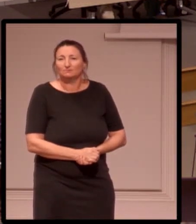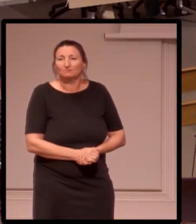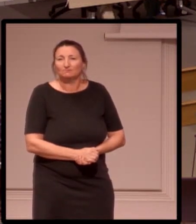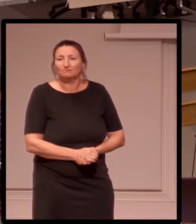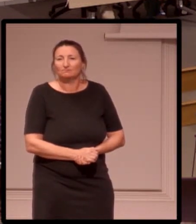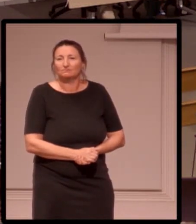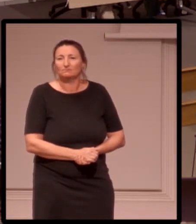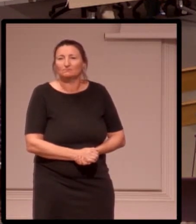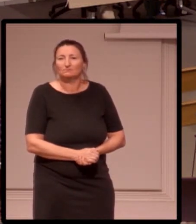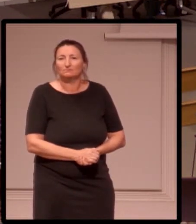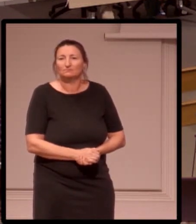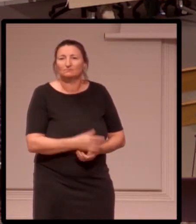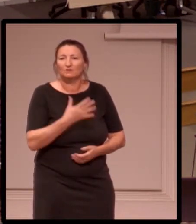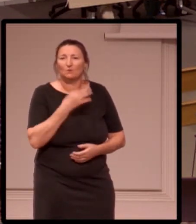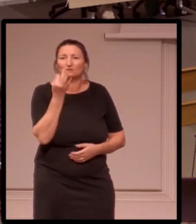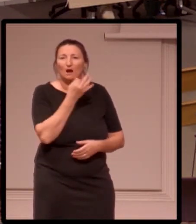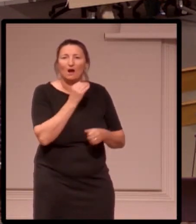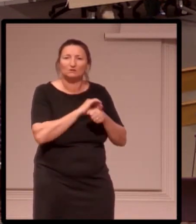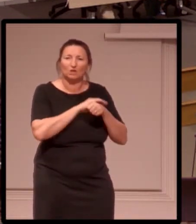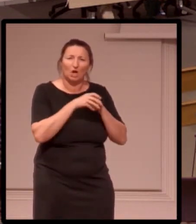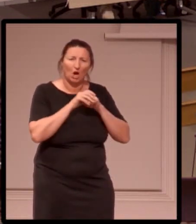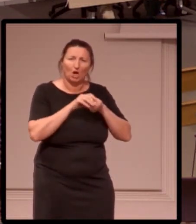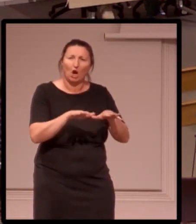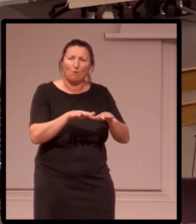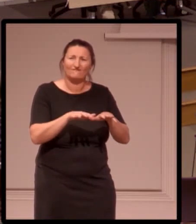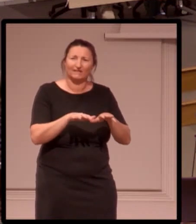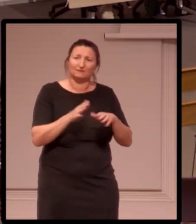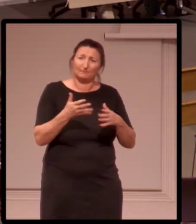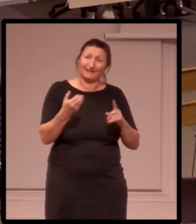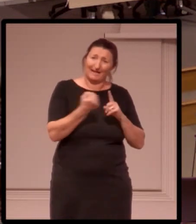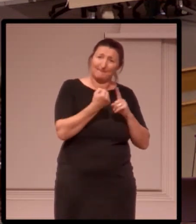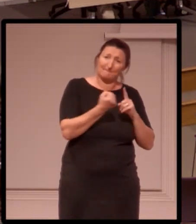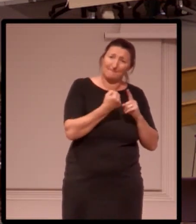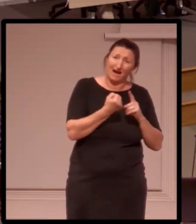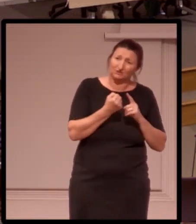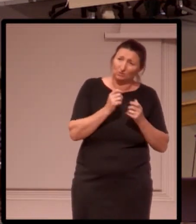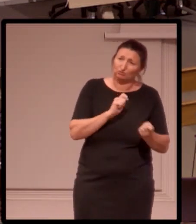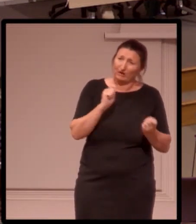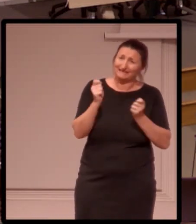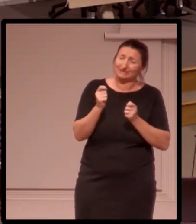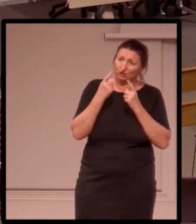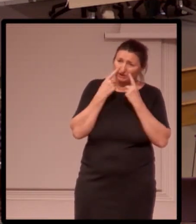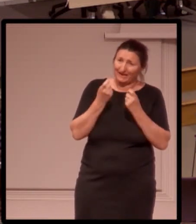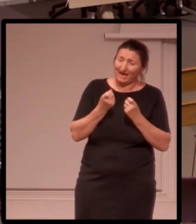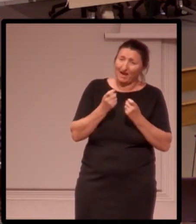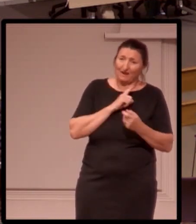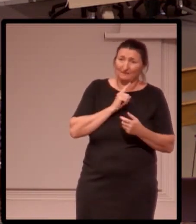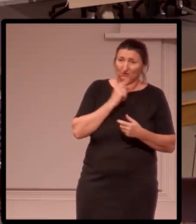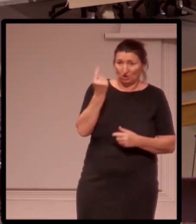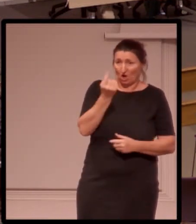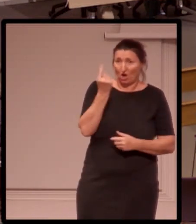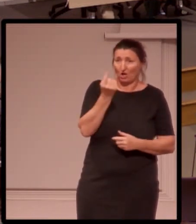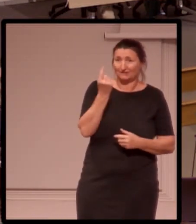How do you think COVID and all the lockdowns impacted the transition care? Because I know for me,